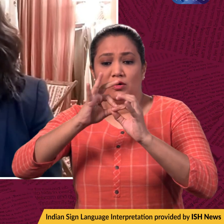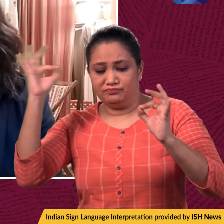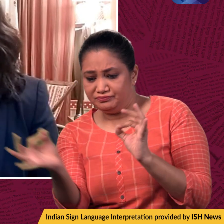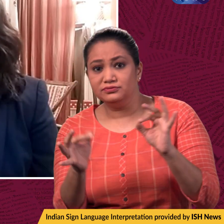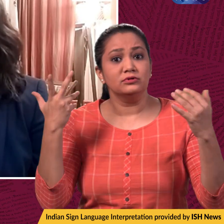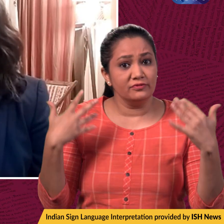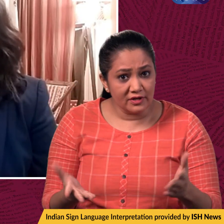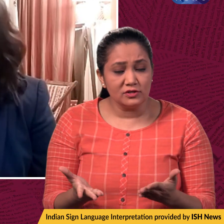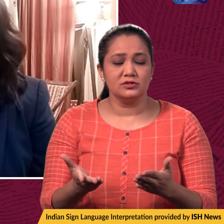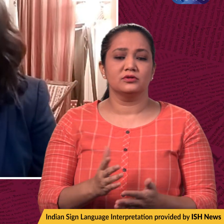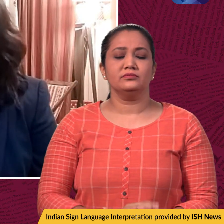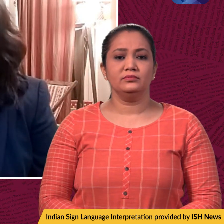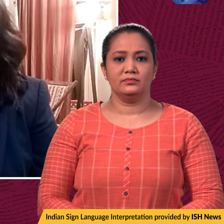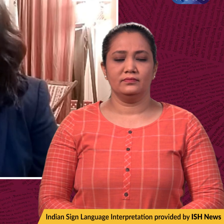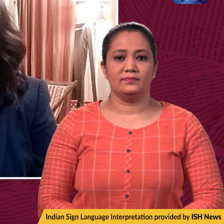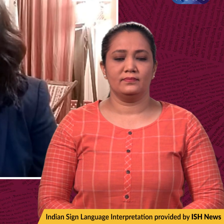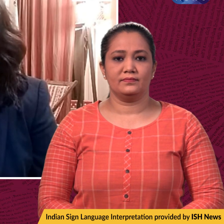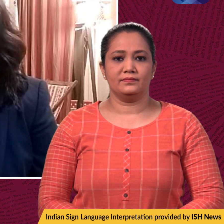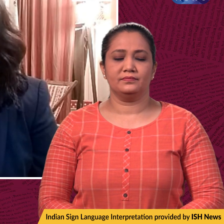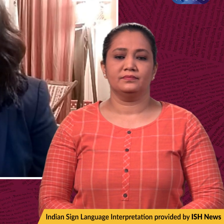on fire during this clash.